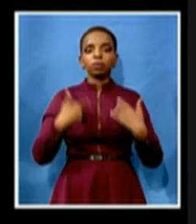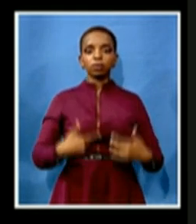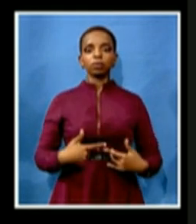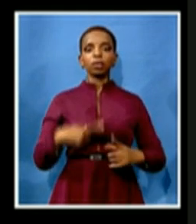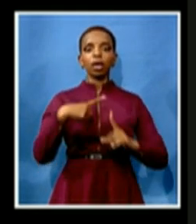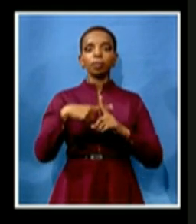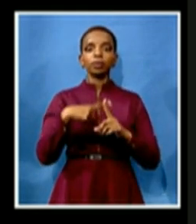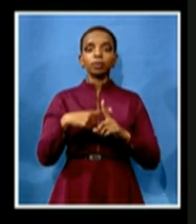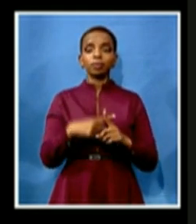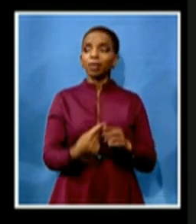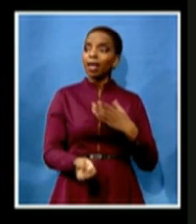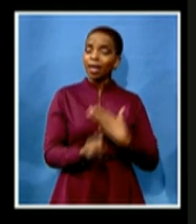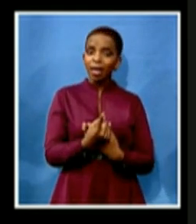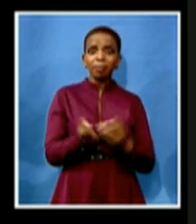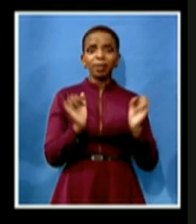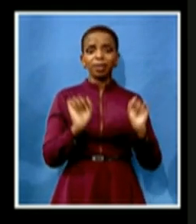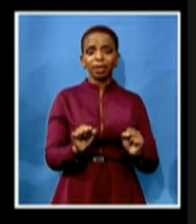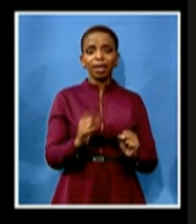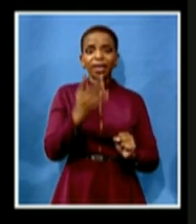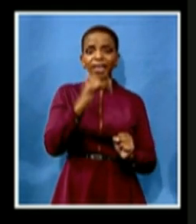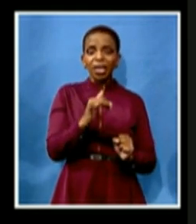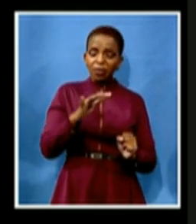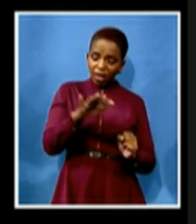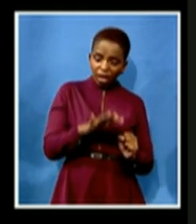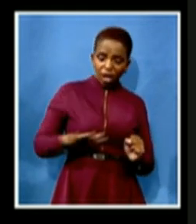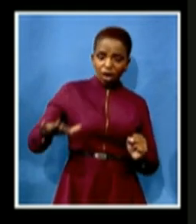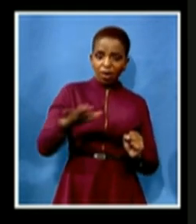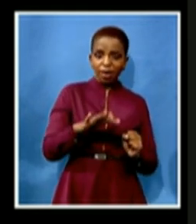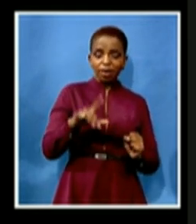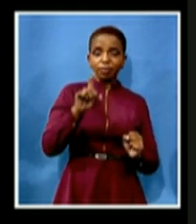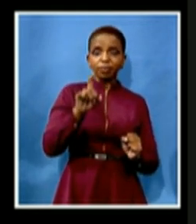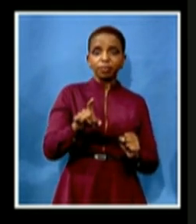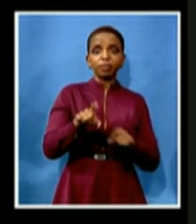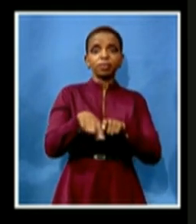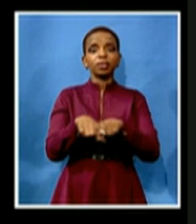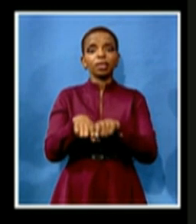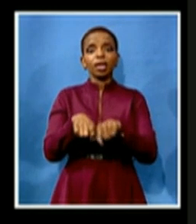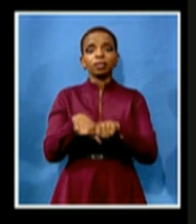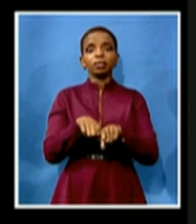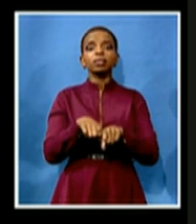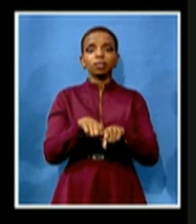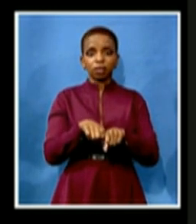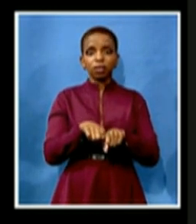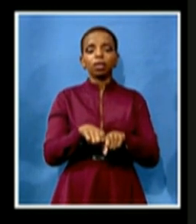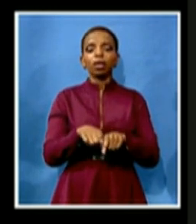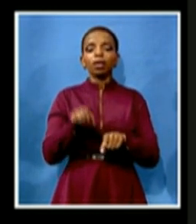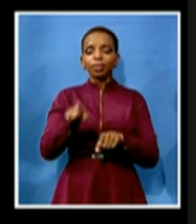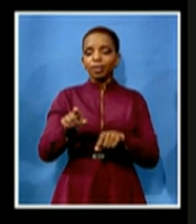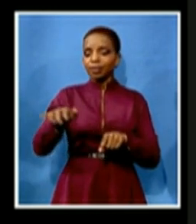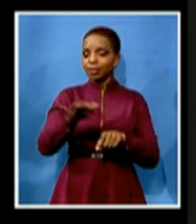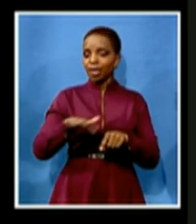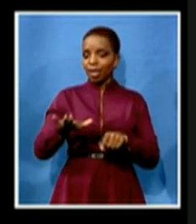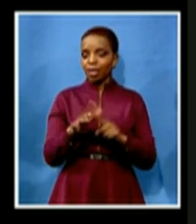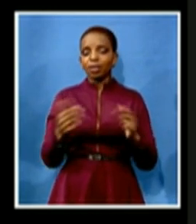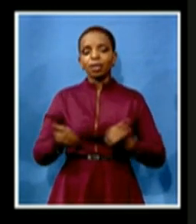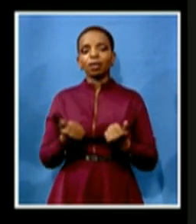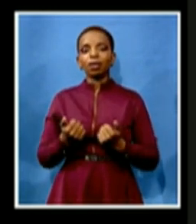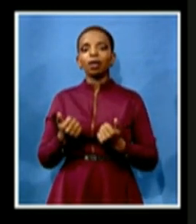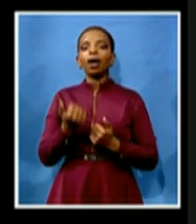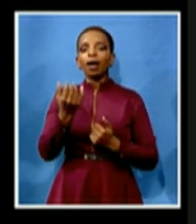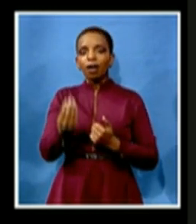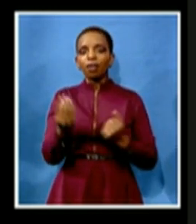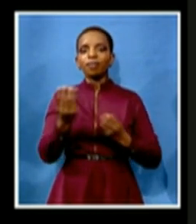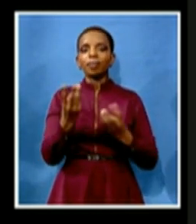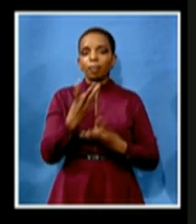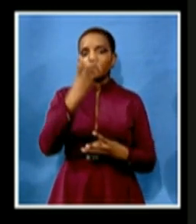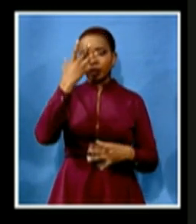also testing is an area where there's already been either contacts or positive cases found there. So part of what we had to look out